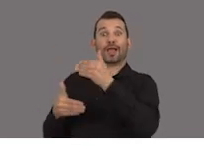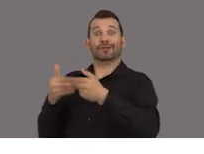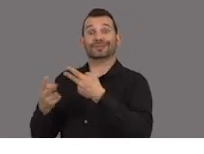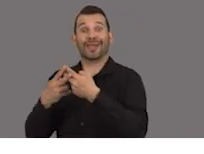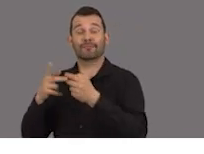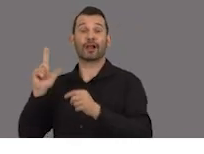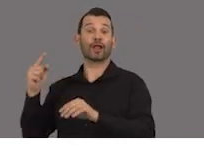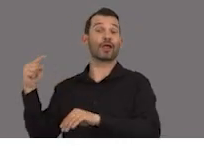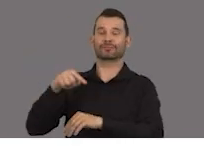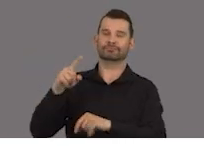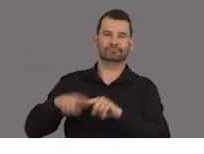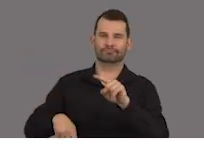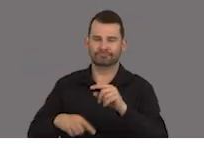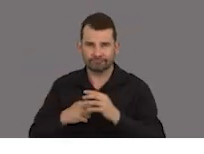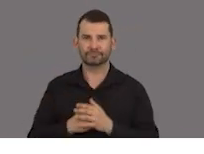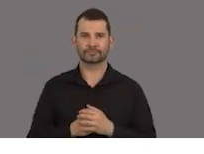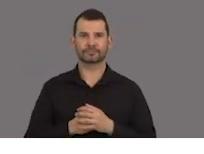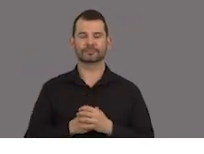in progress.